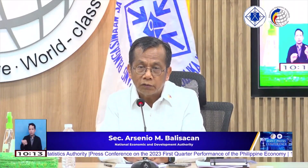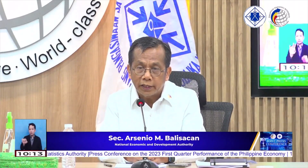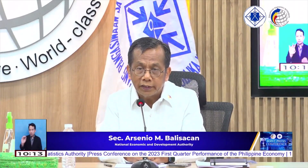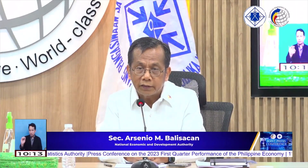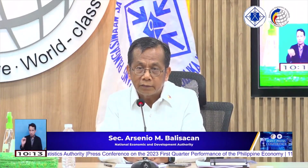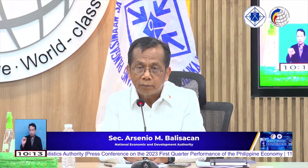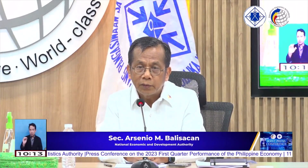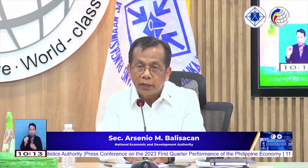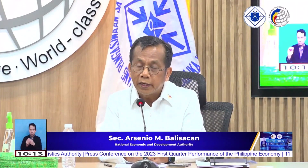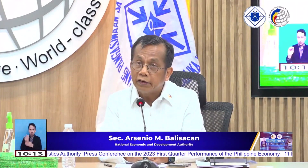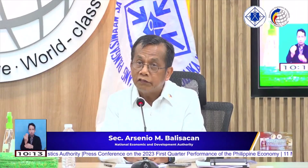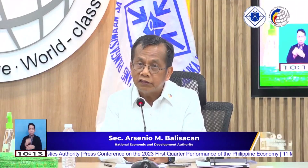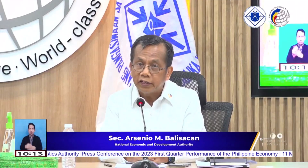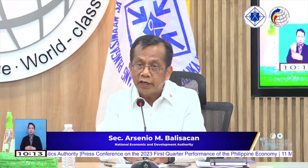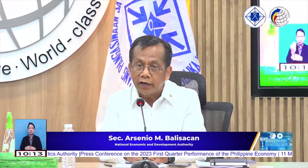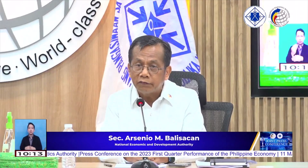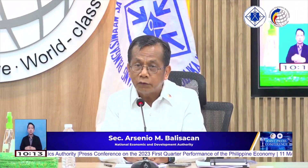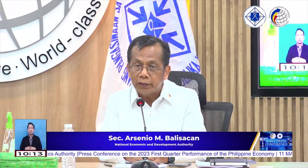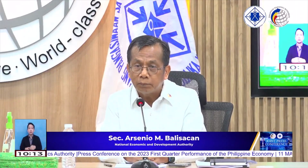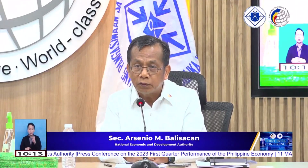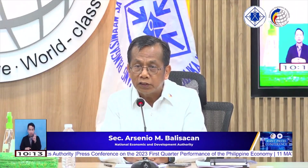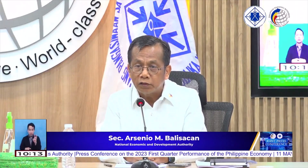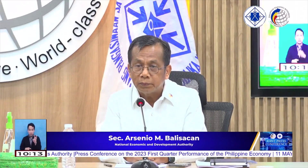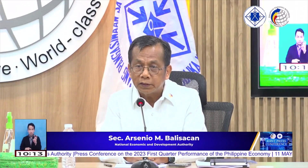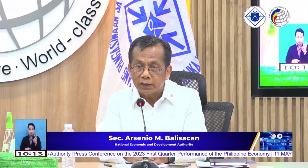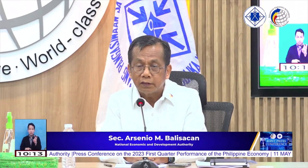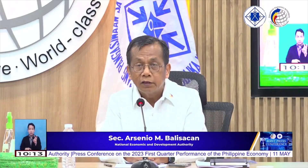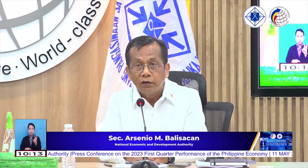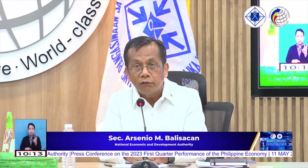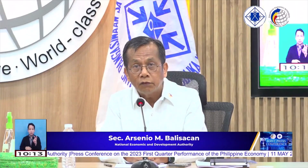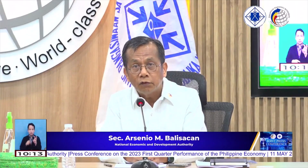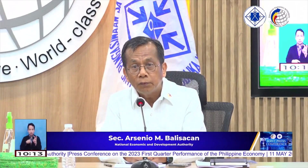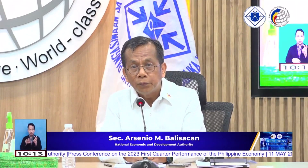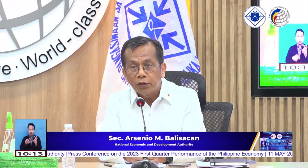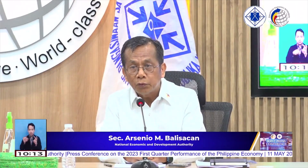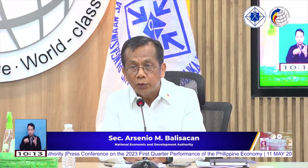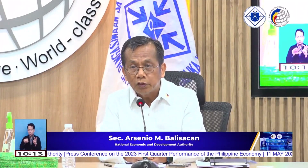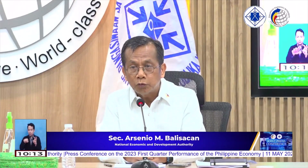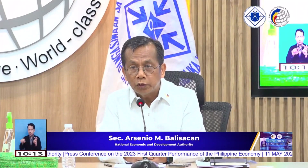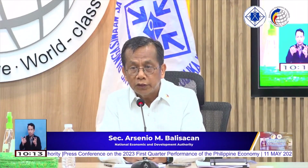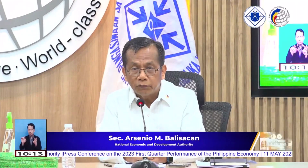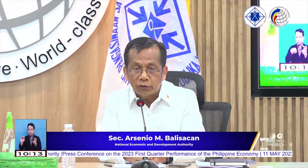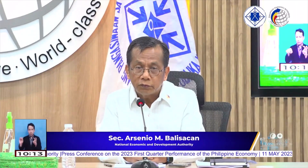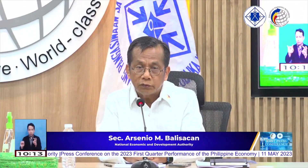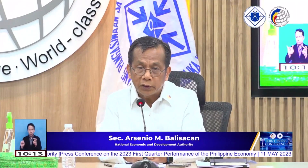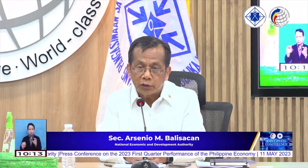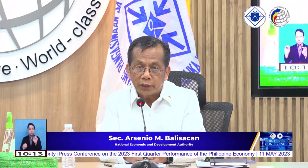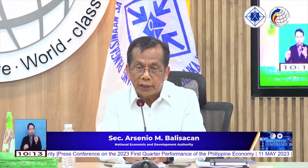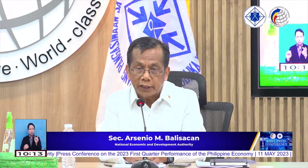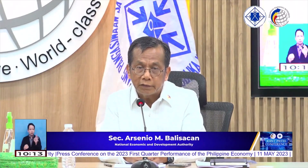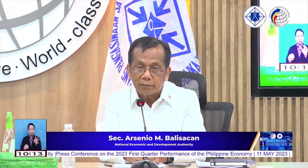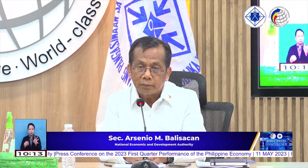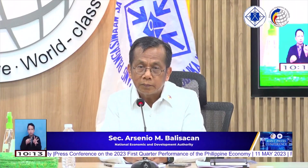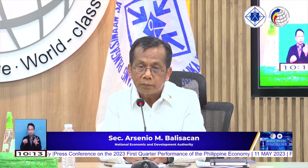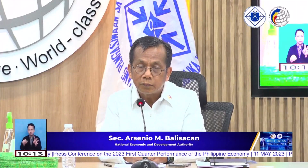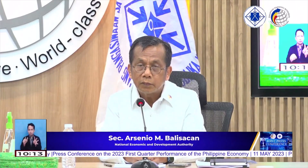rate and 6.5 to 8.0% for 2024 to